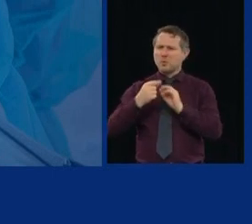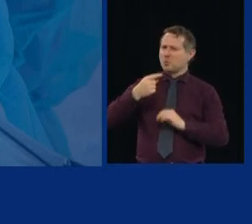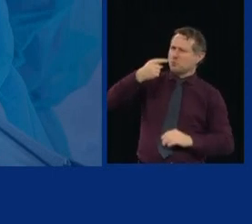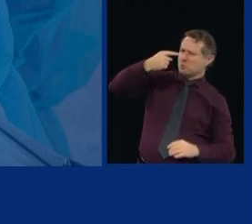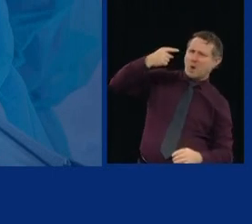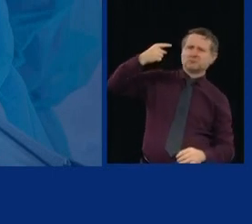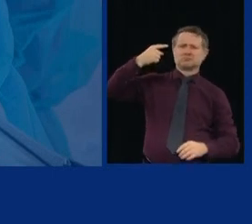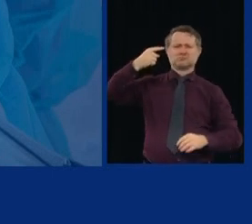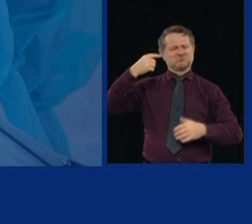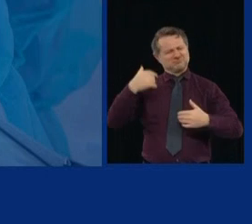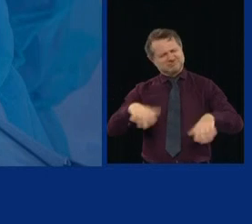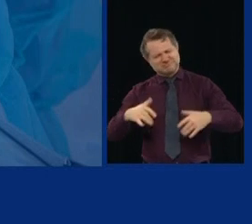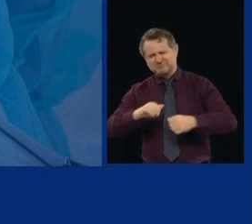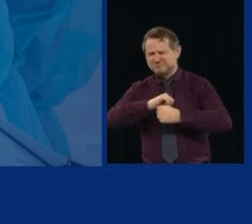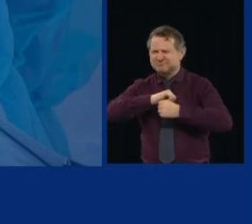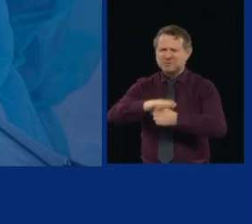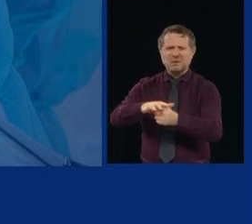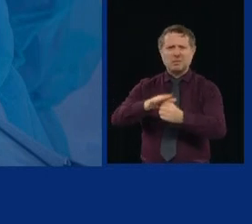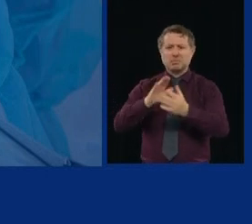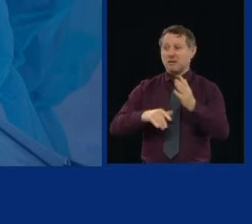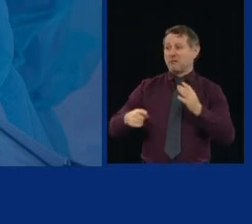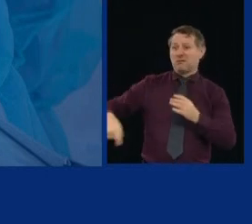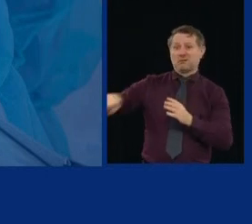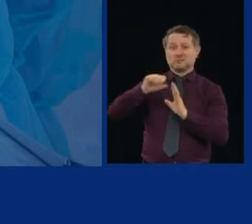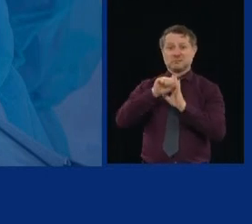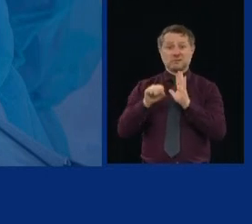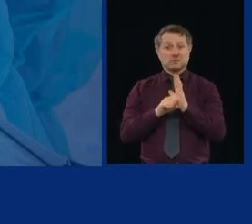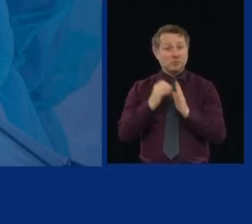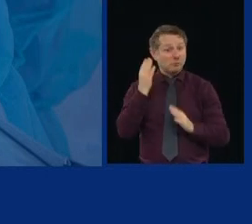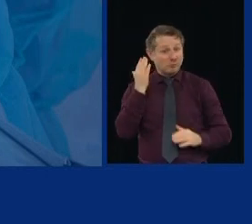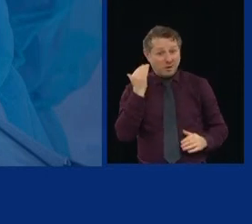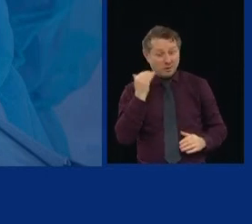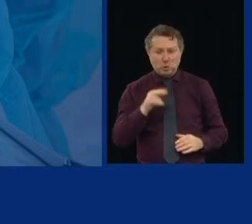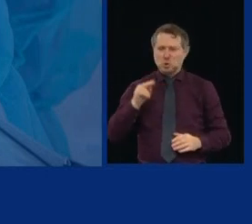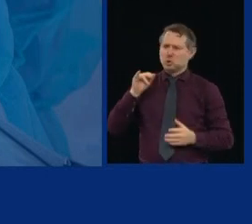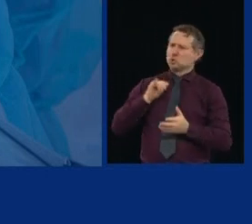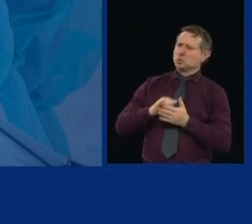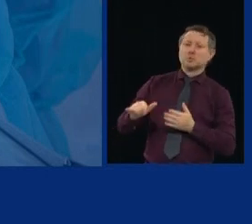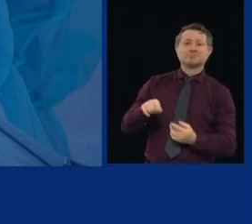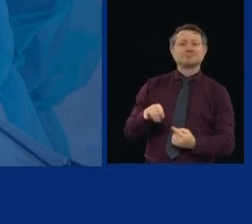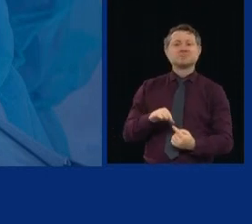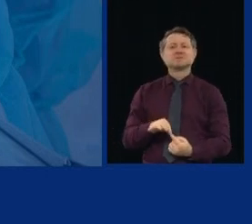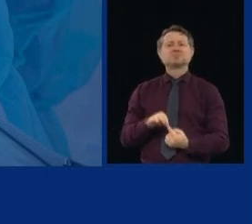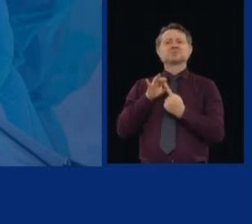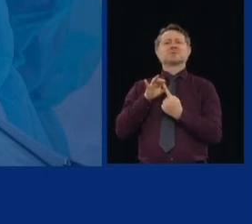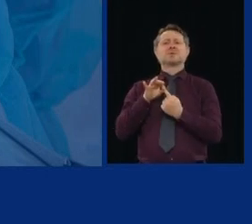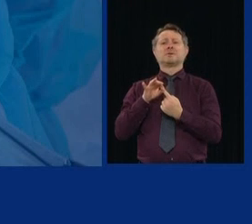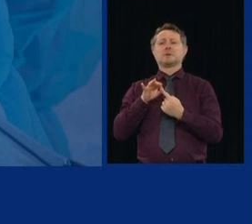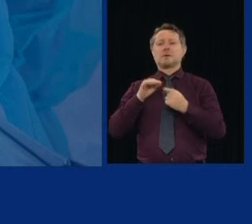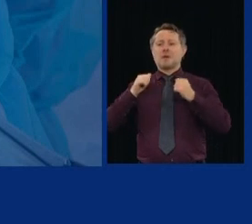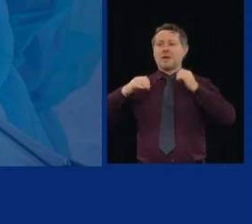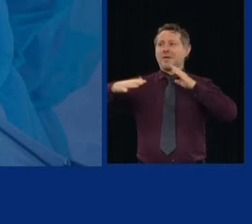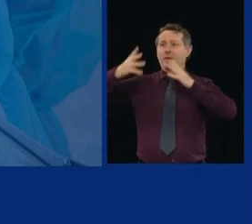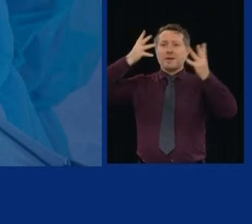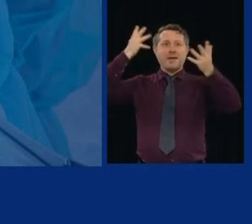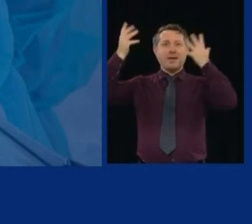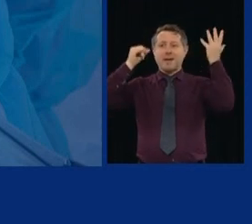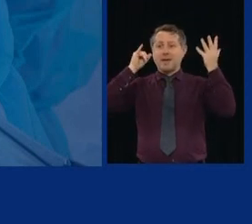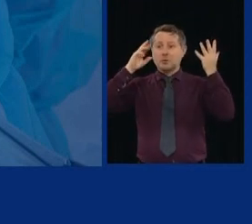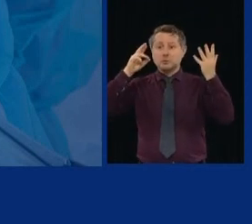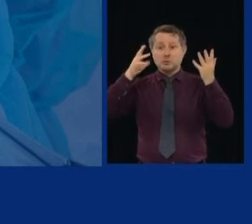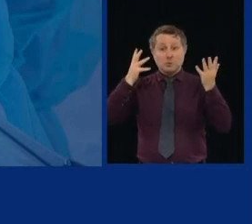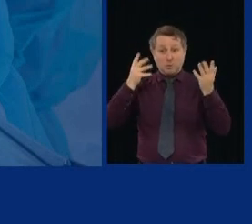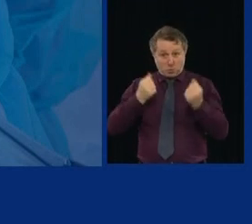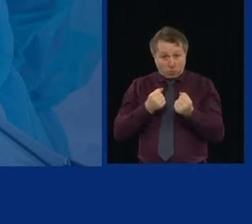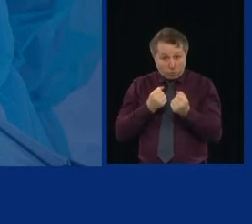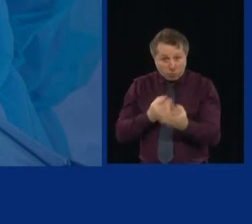anything particular in the air in New York, but because we had people coming from Europe bringing the virus at